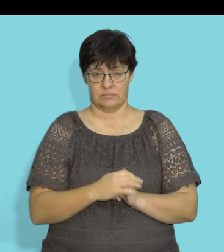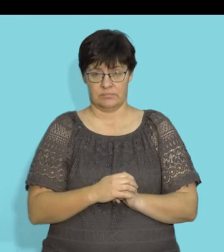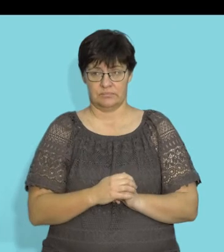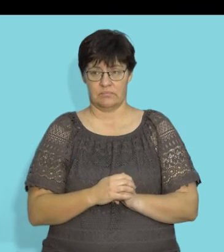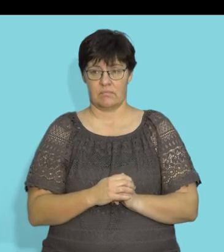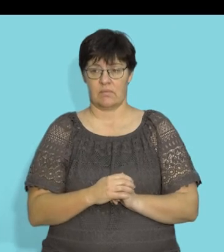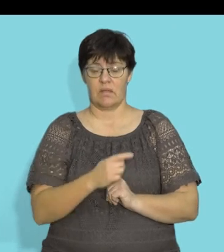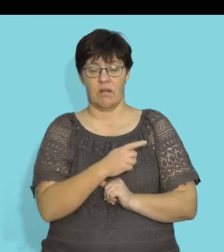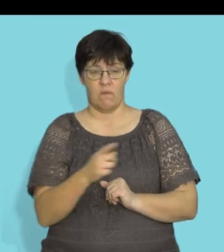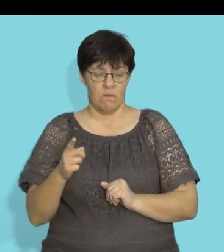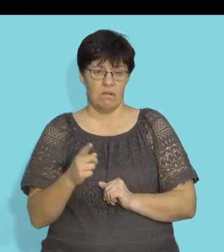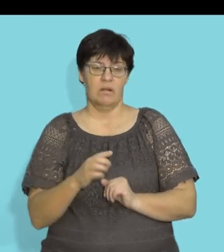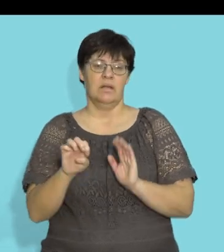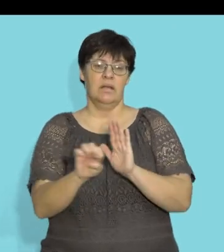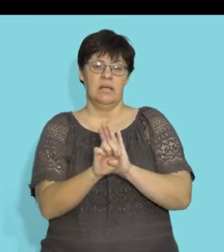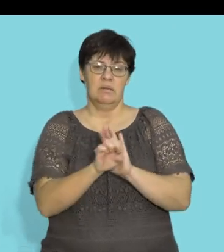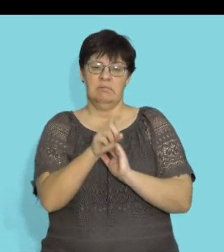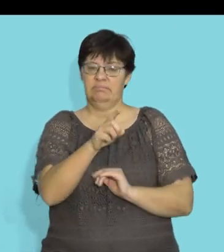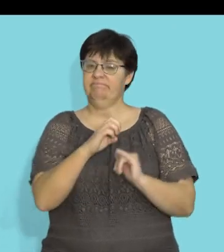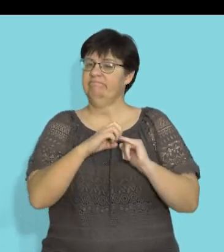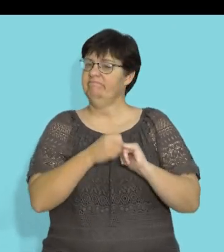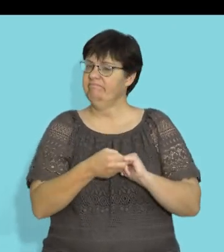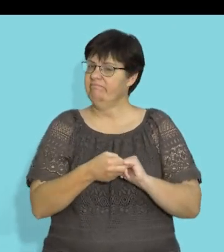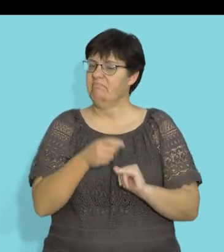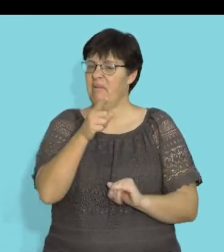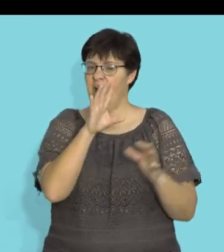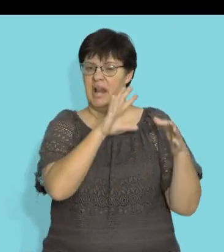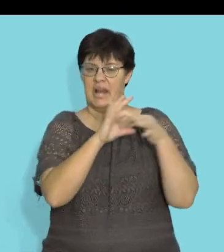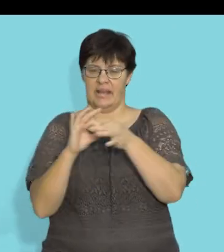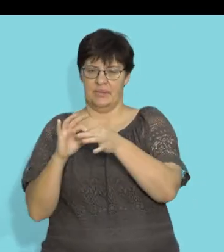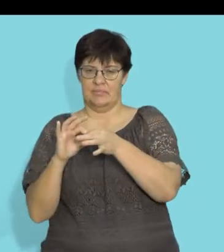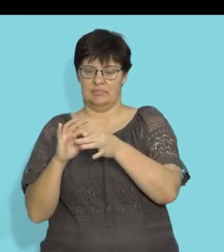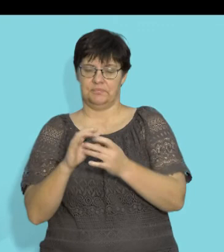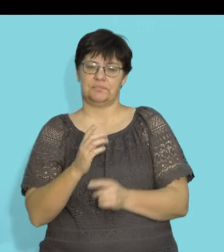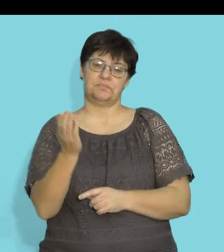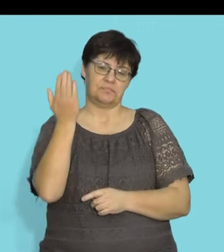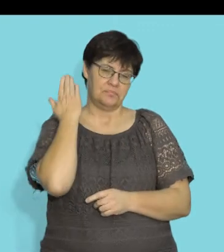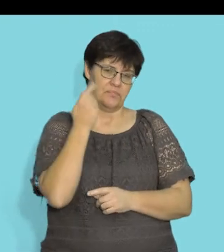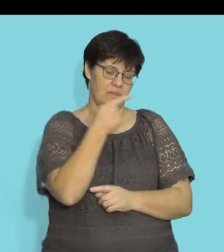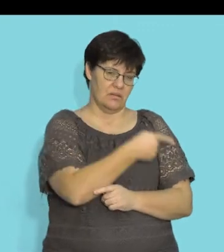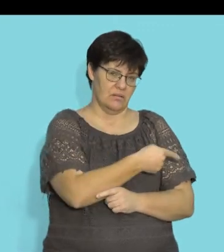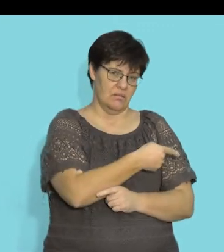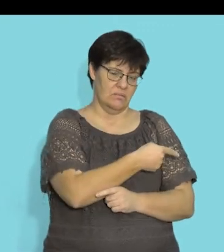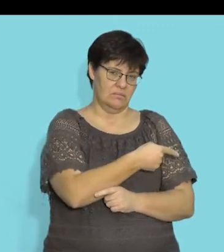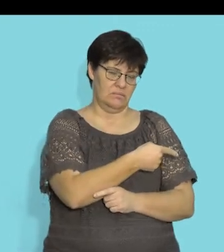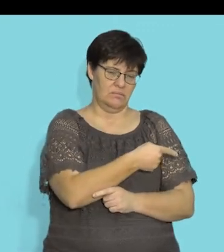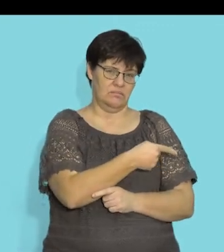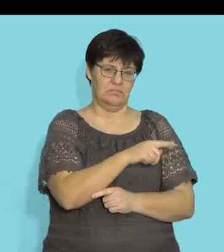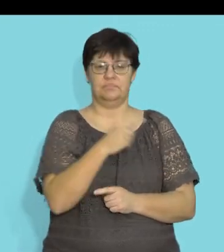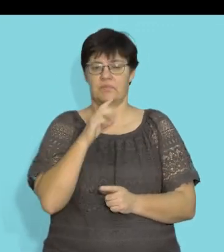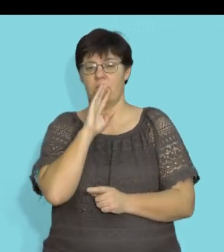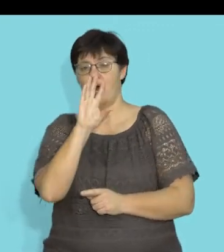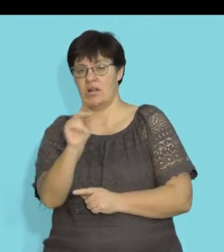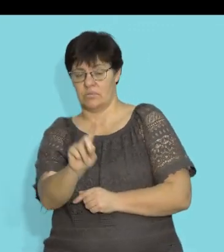I want everyone to do in this example is to try and see the link between what has been presented to you and what